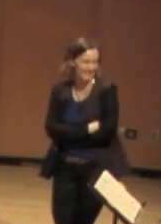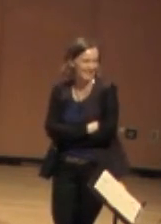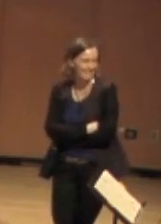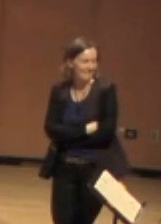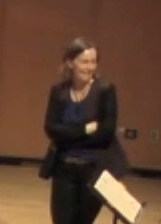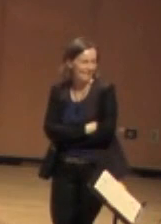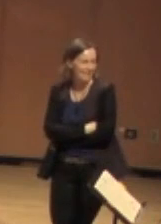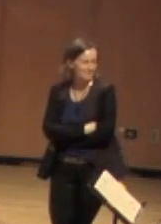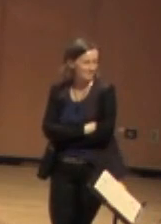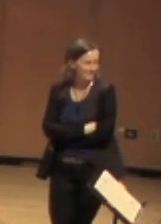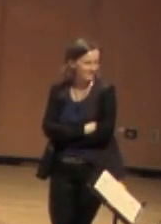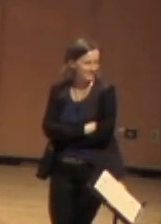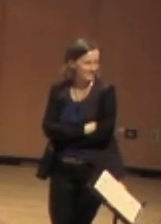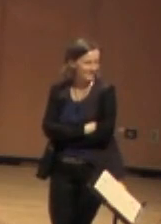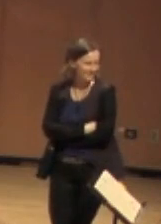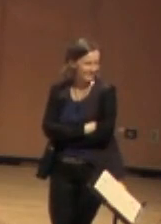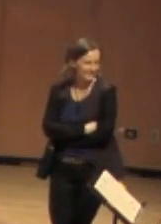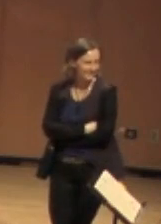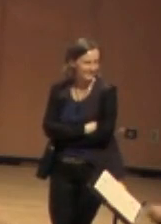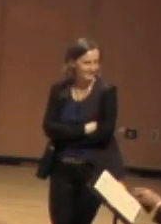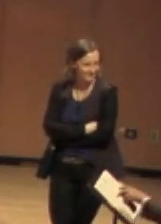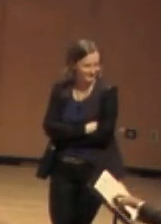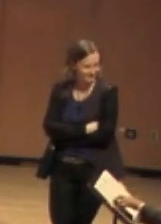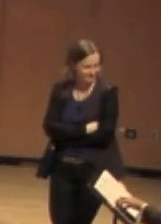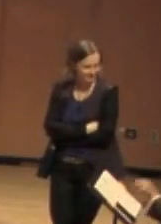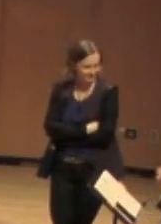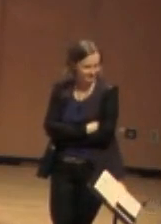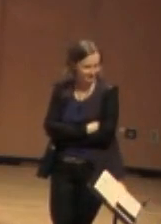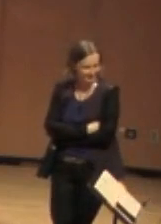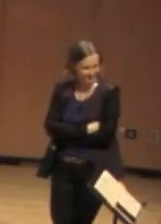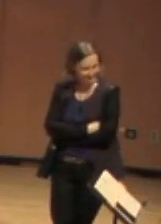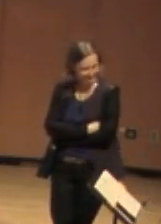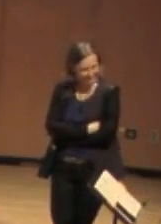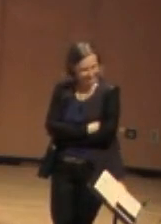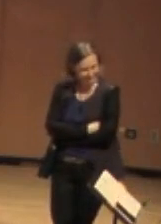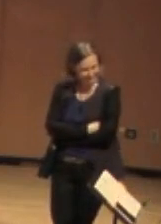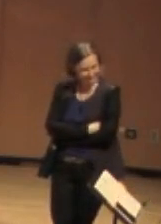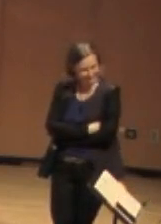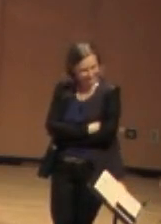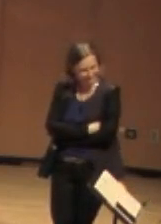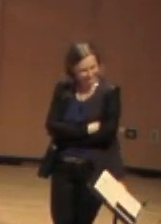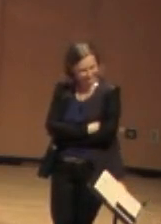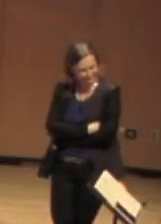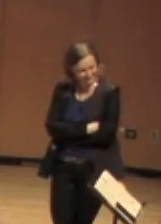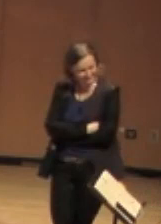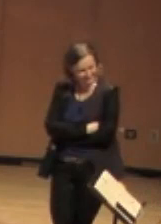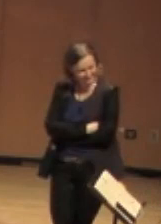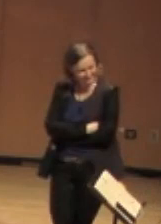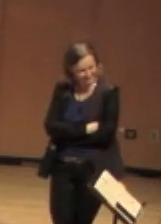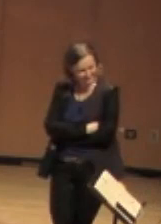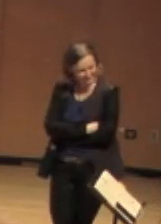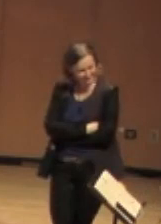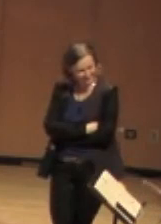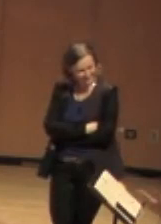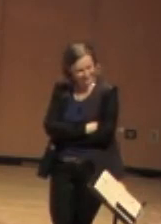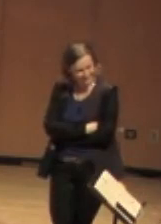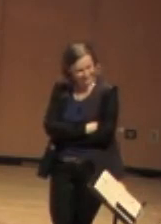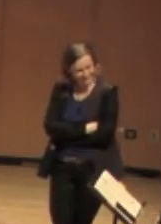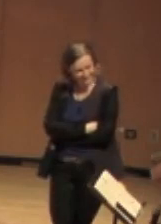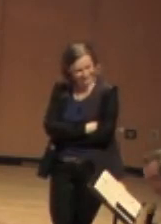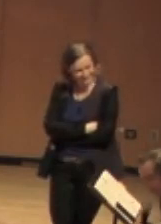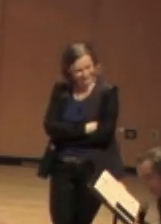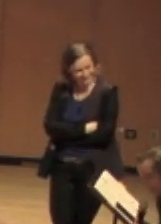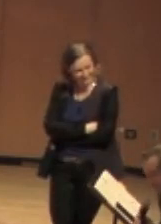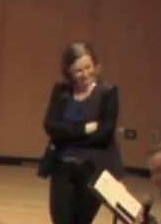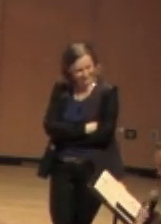well actually my my um comment is actually not about my own experience though because it